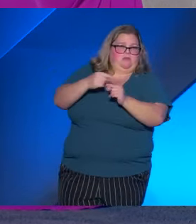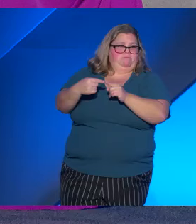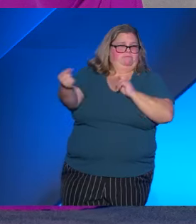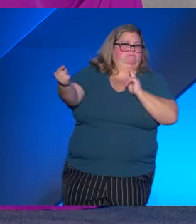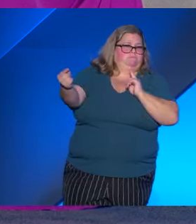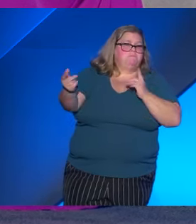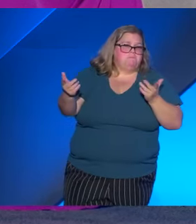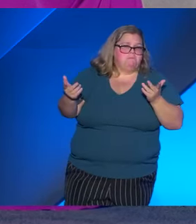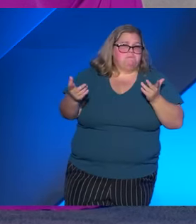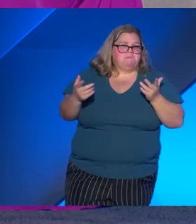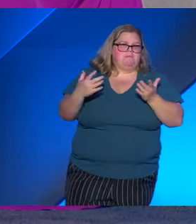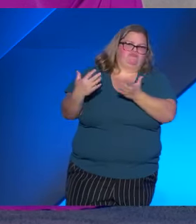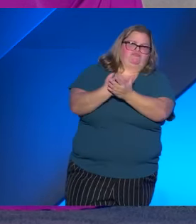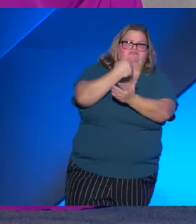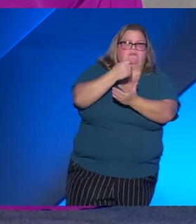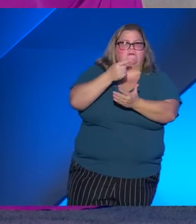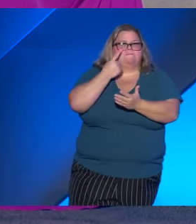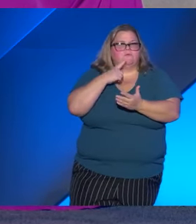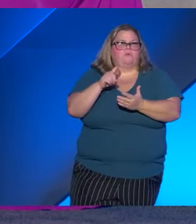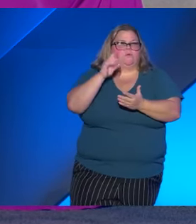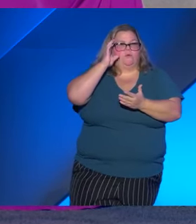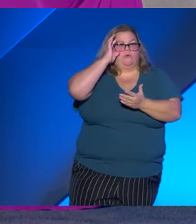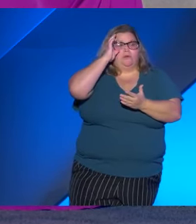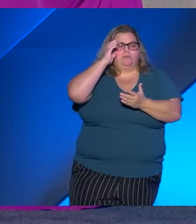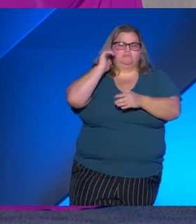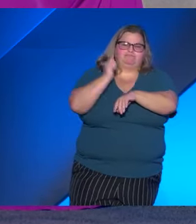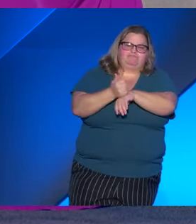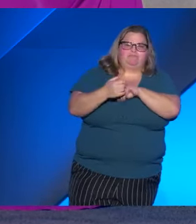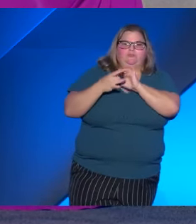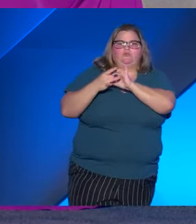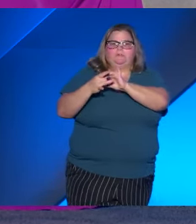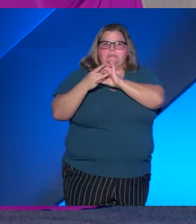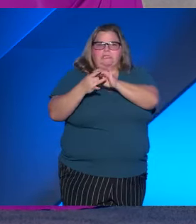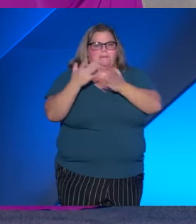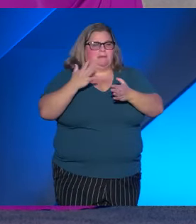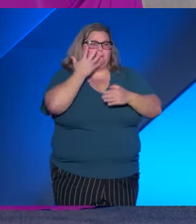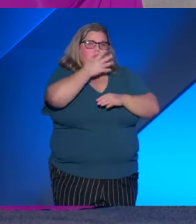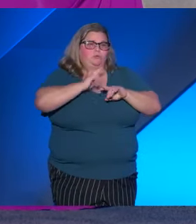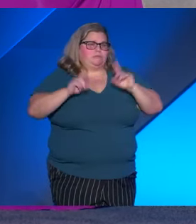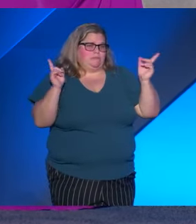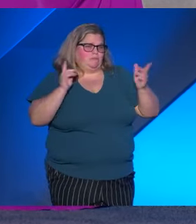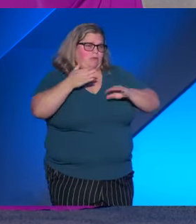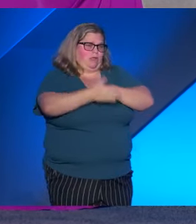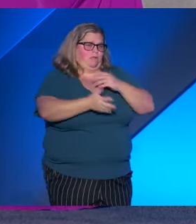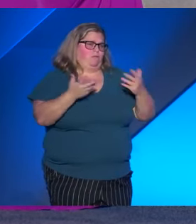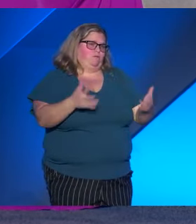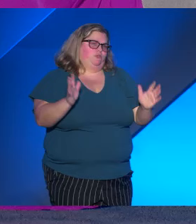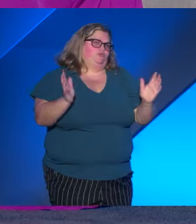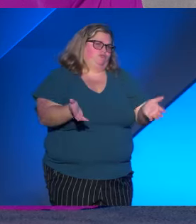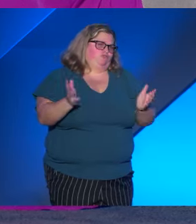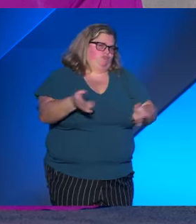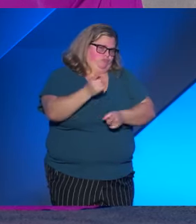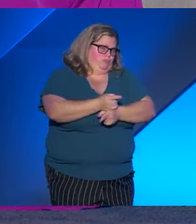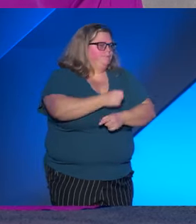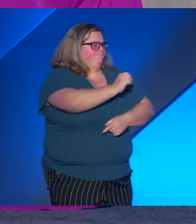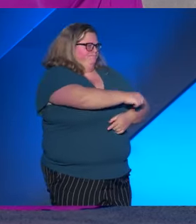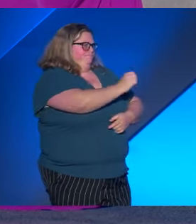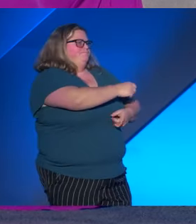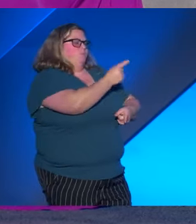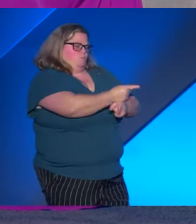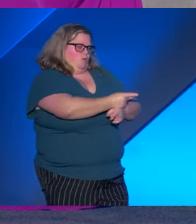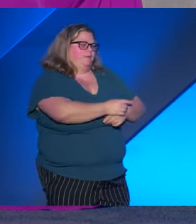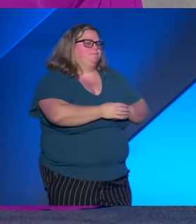And really, really take that opportunity to maybe build a relationship that might look different after that conversation. 100%. Yeah, I love